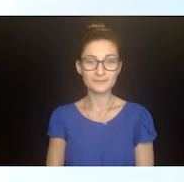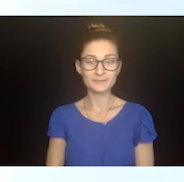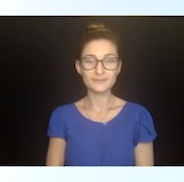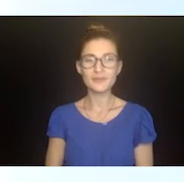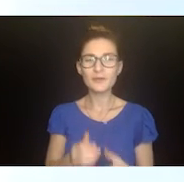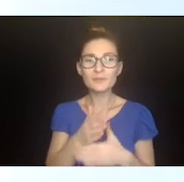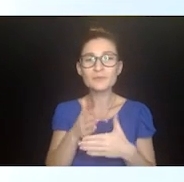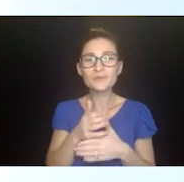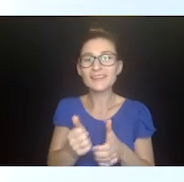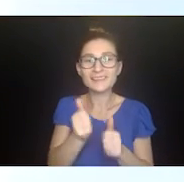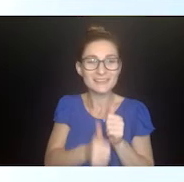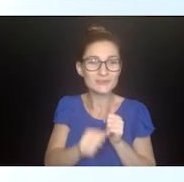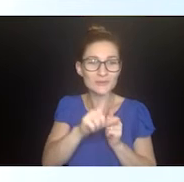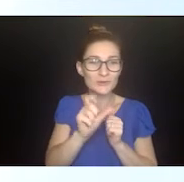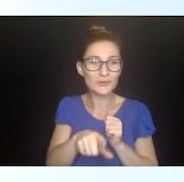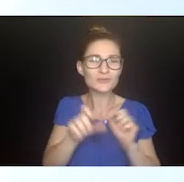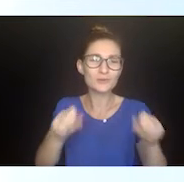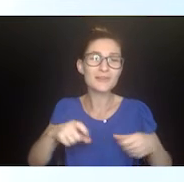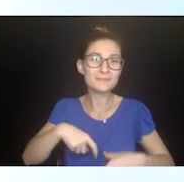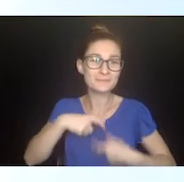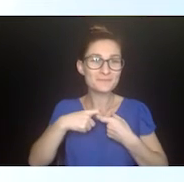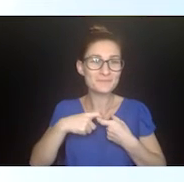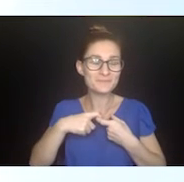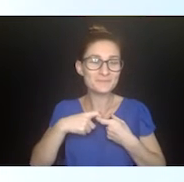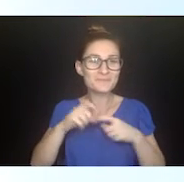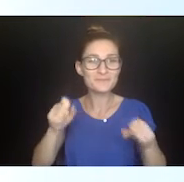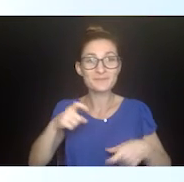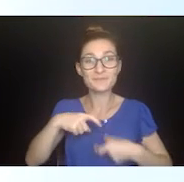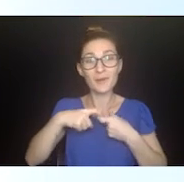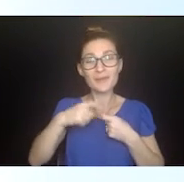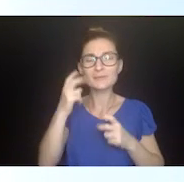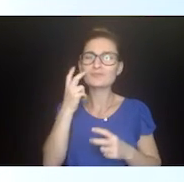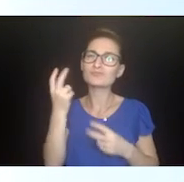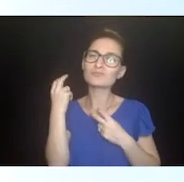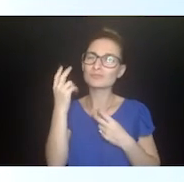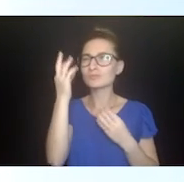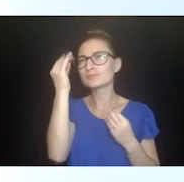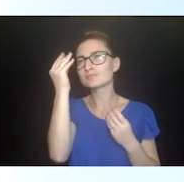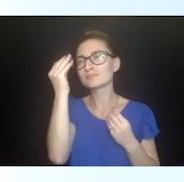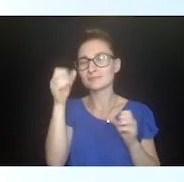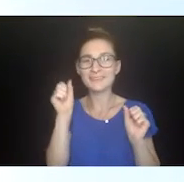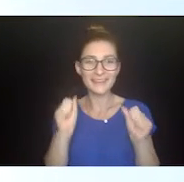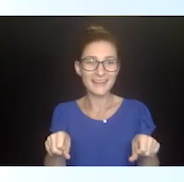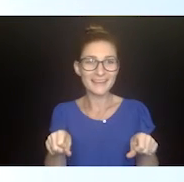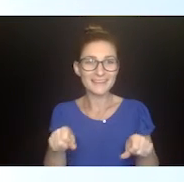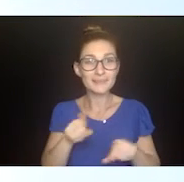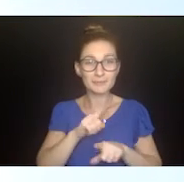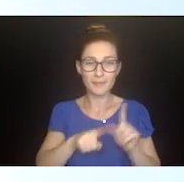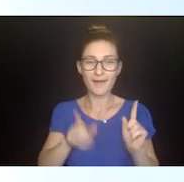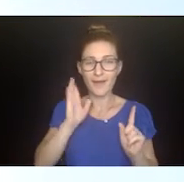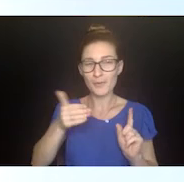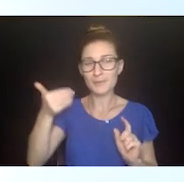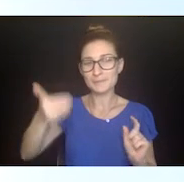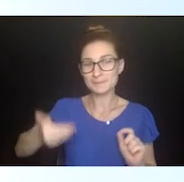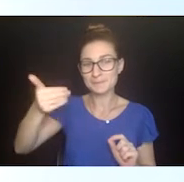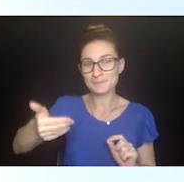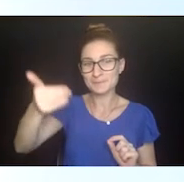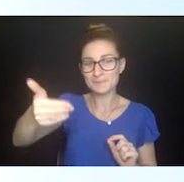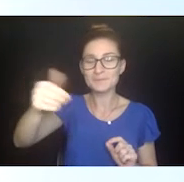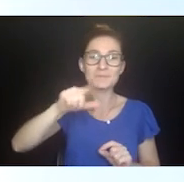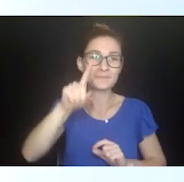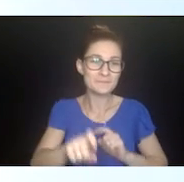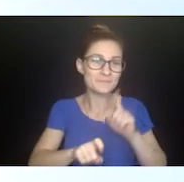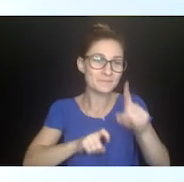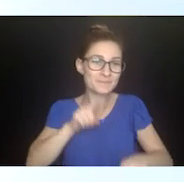Now, between each of these questions, you may want to pause the video as well so you can reflect. But just for the sake of moving on, I will just keep asking